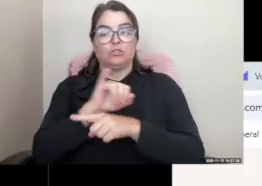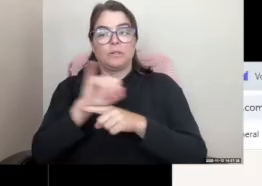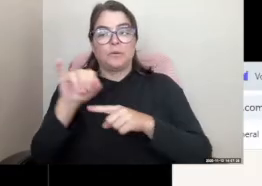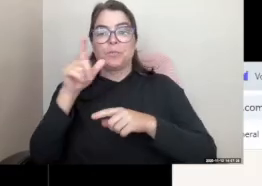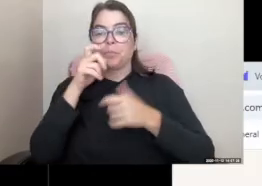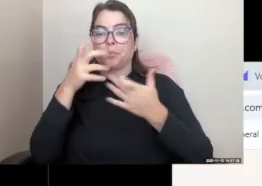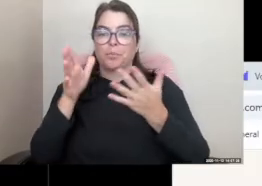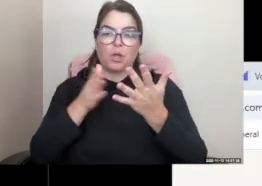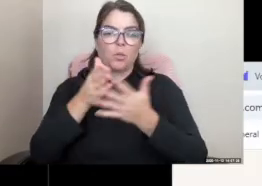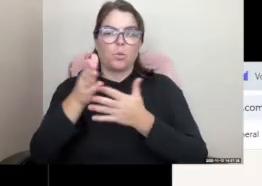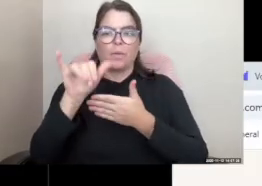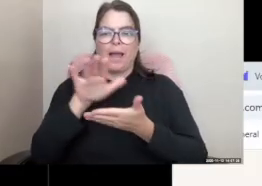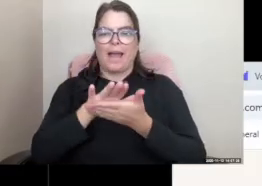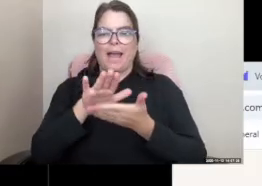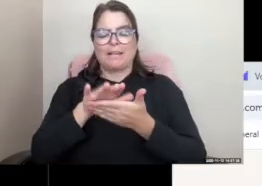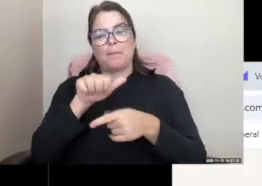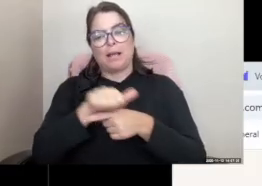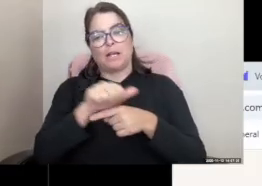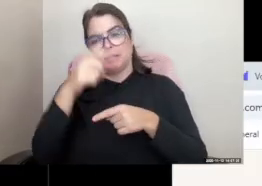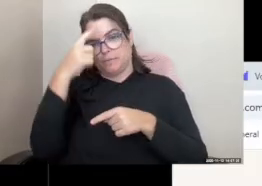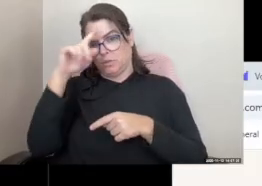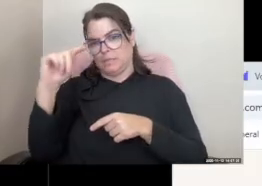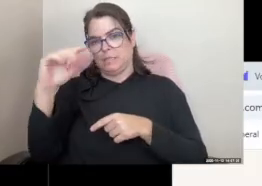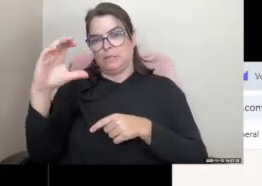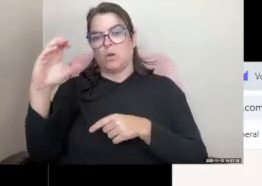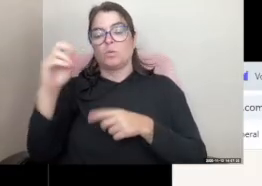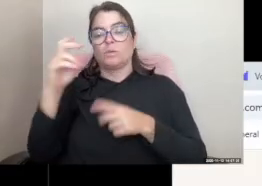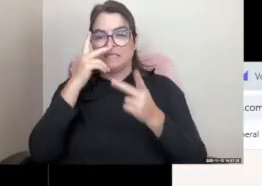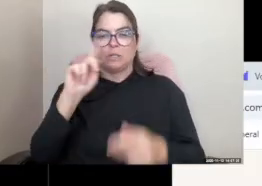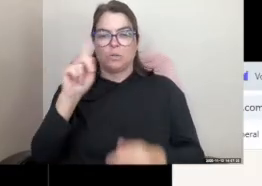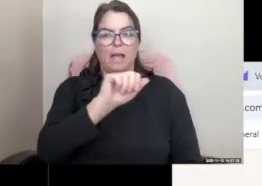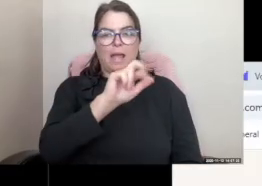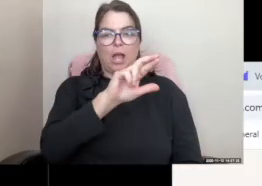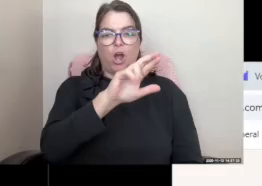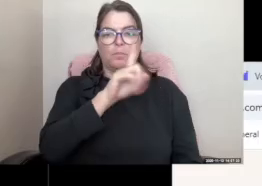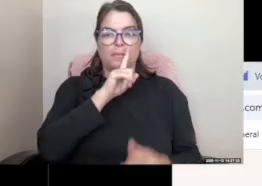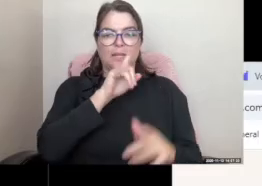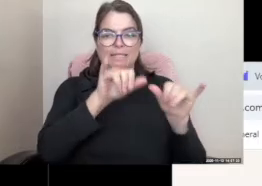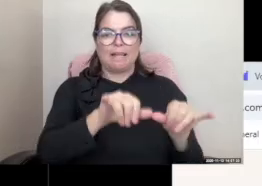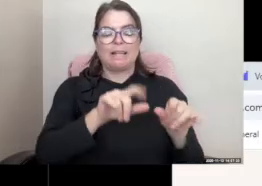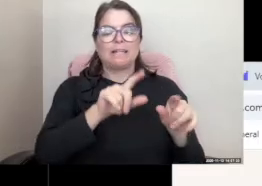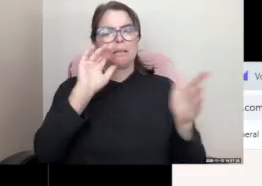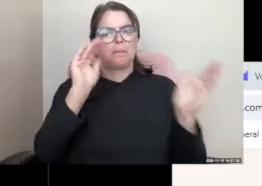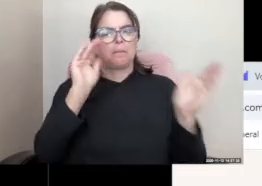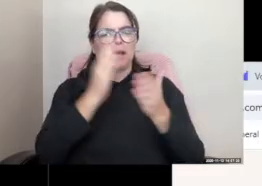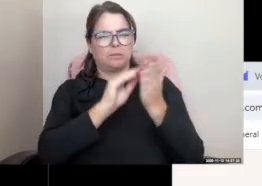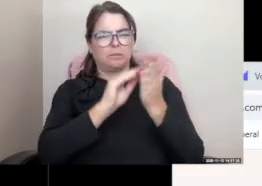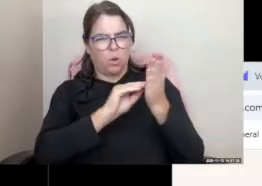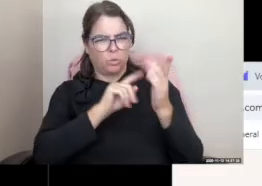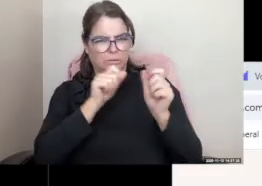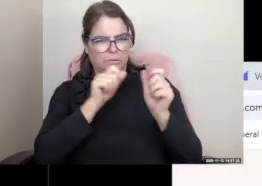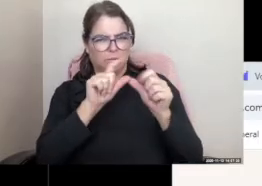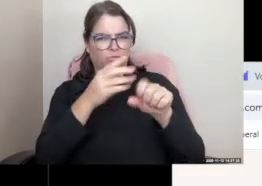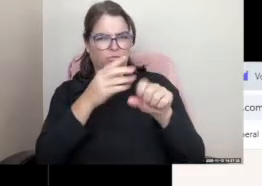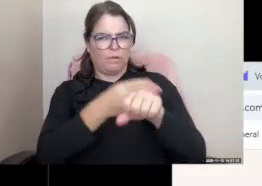solid. And Peter, you had mentioned your guys' as a TCO model where you're looking at that 3-year payback. It'd be great if we could, especially